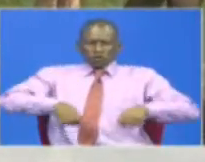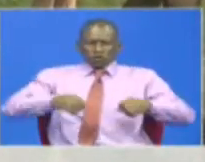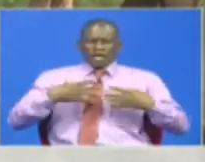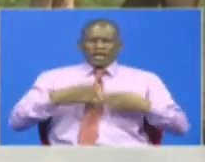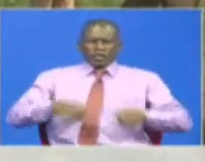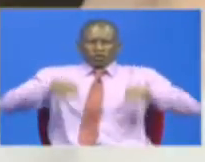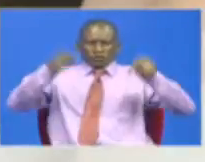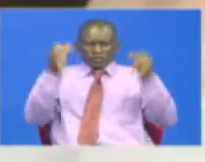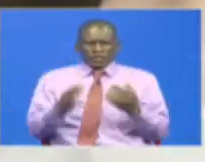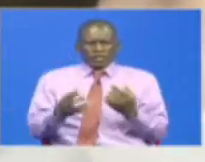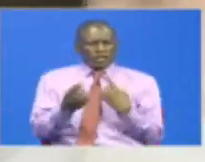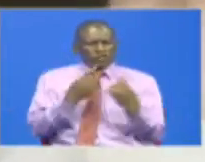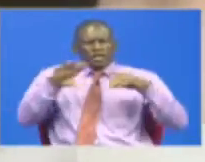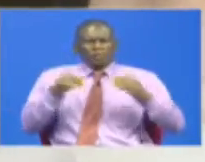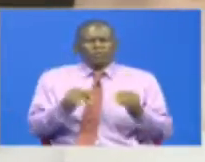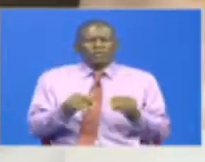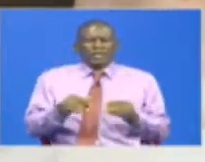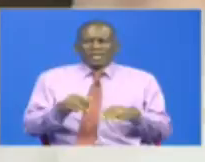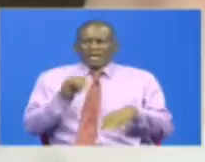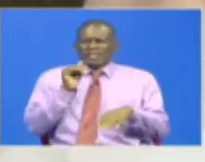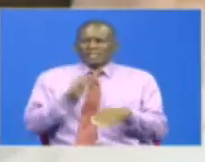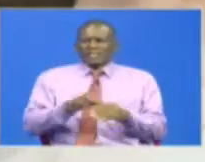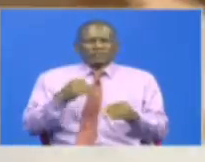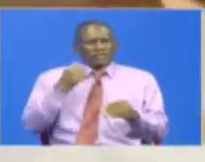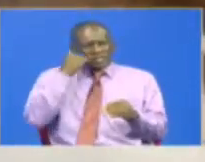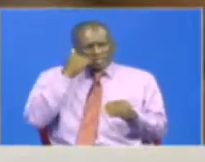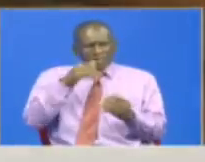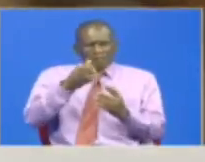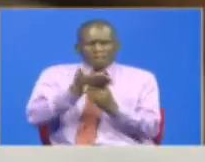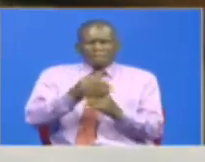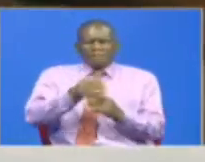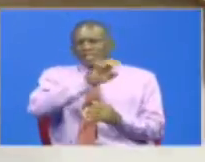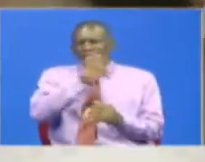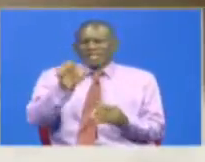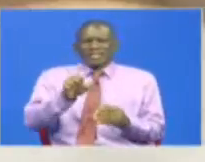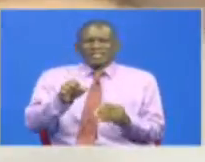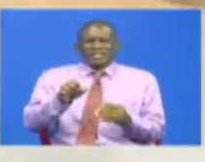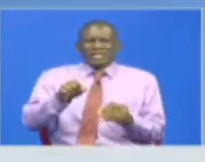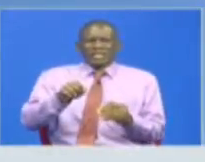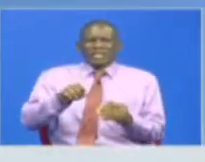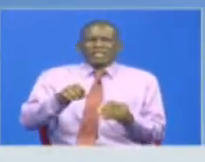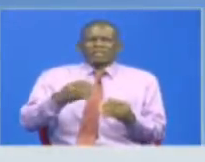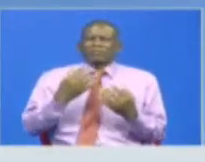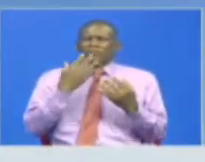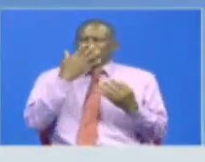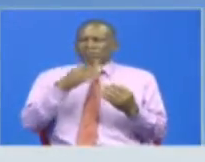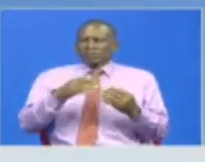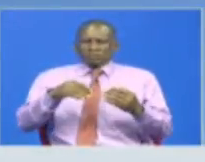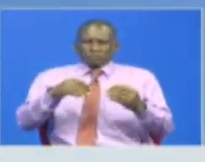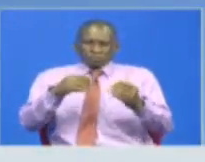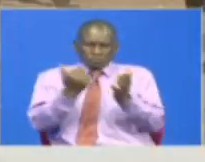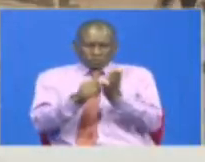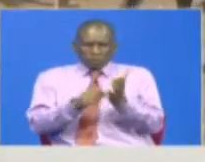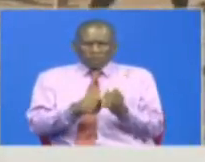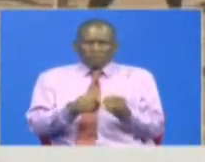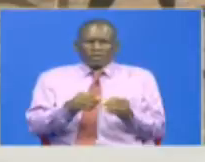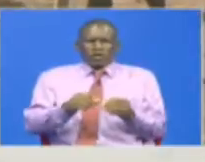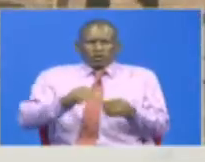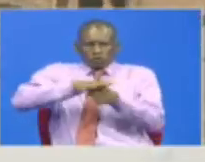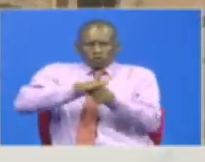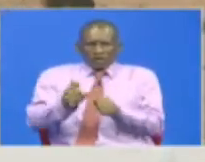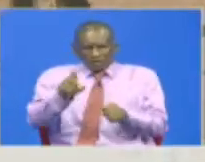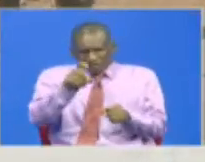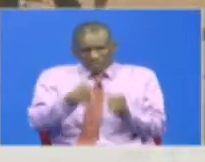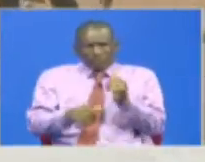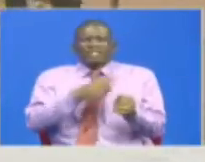spread of a rare disease called Middle East Respiratory Syndrome Coronavirus, which has killed at least 200 camels in